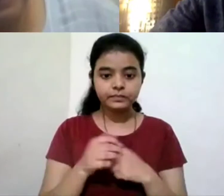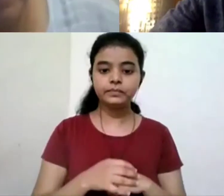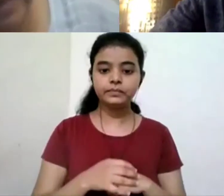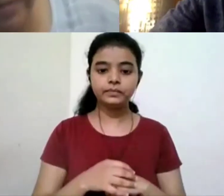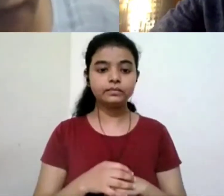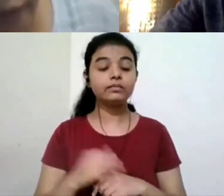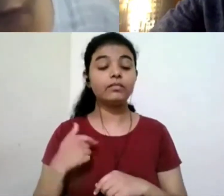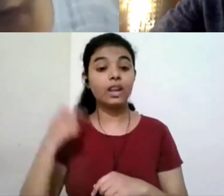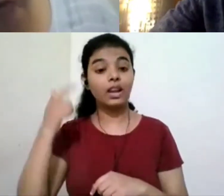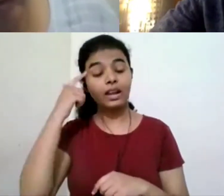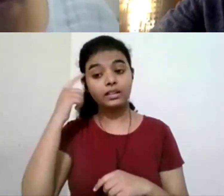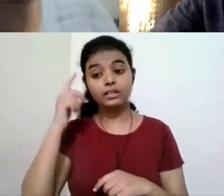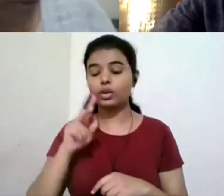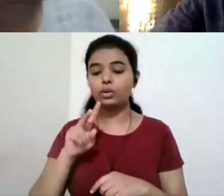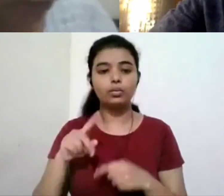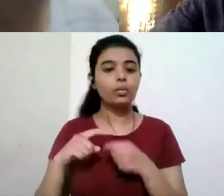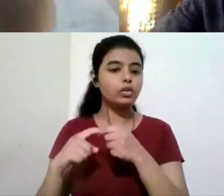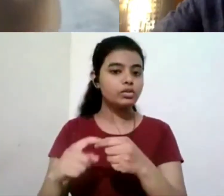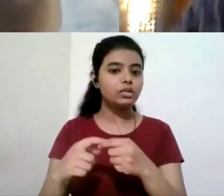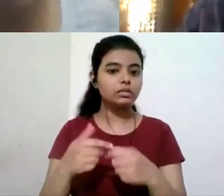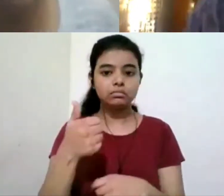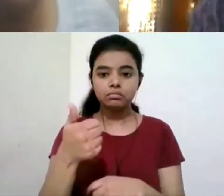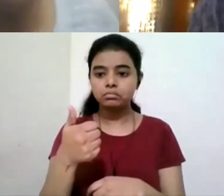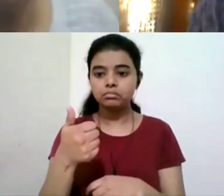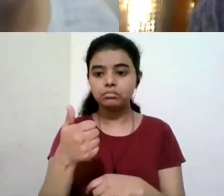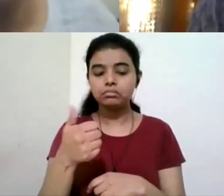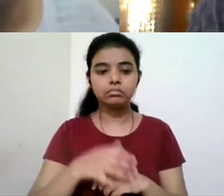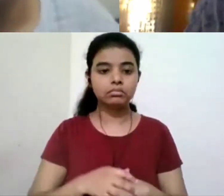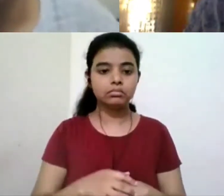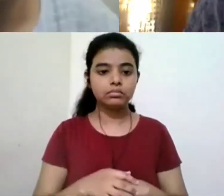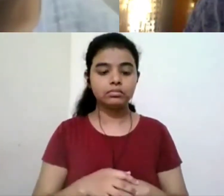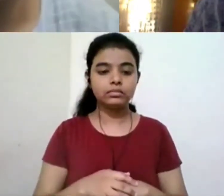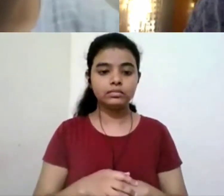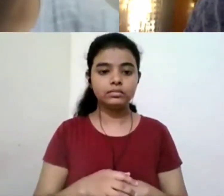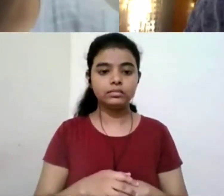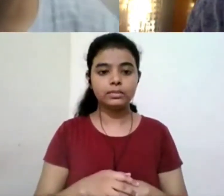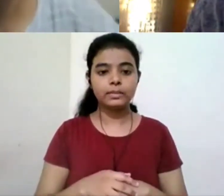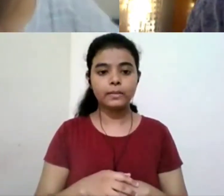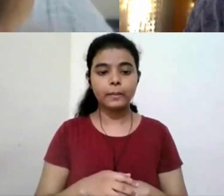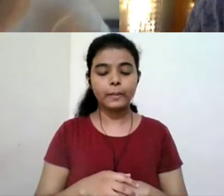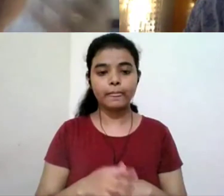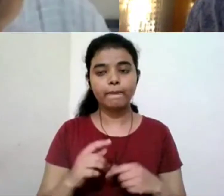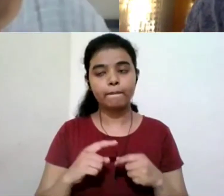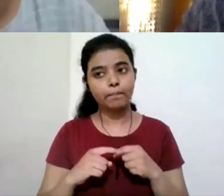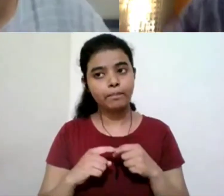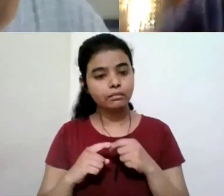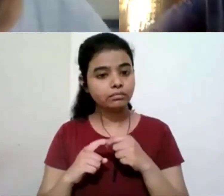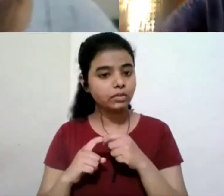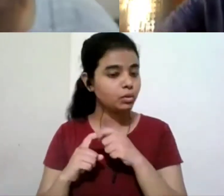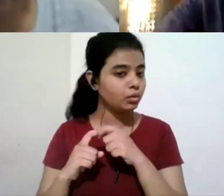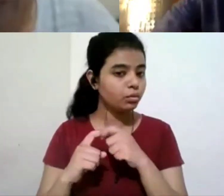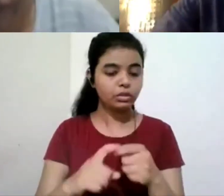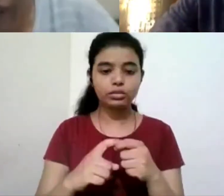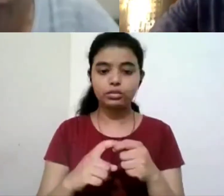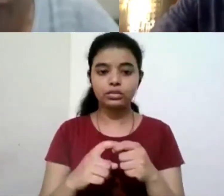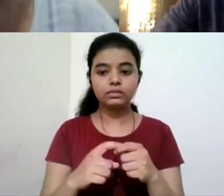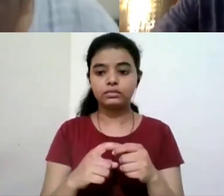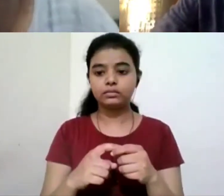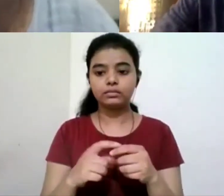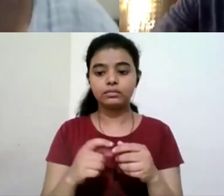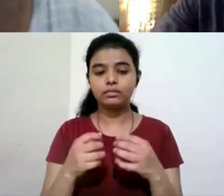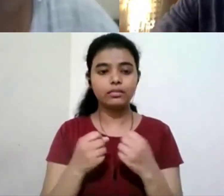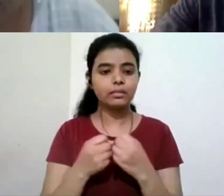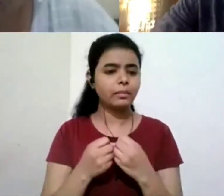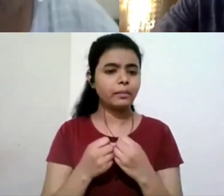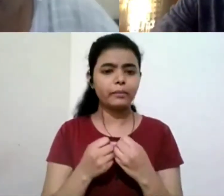I think it's a very valid question, Saptrishi, and it's a question that in some way or the other, every time you,